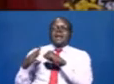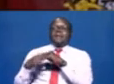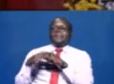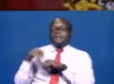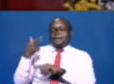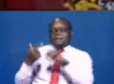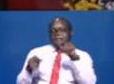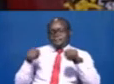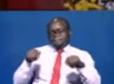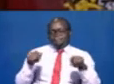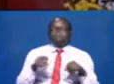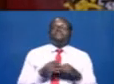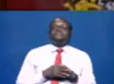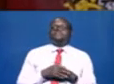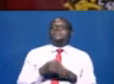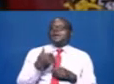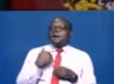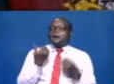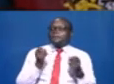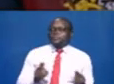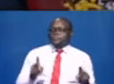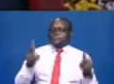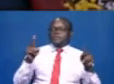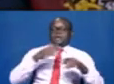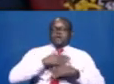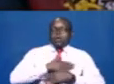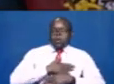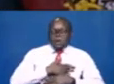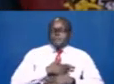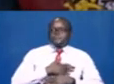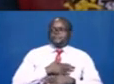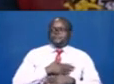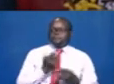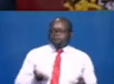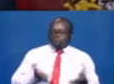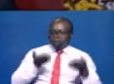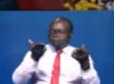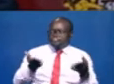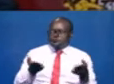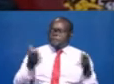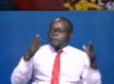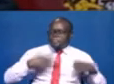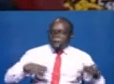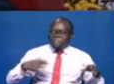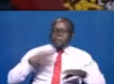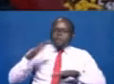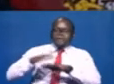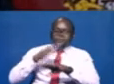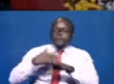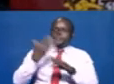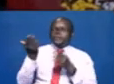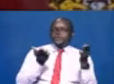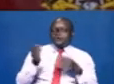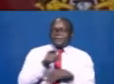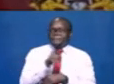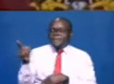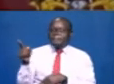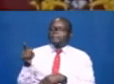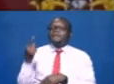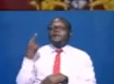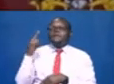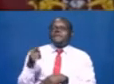Honorable Speaker, I have had the privilege and the honor bestowed on me by the great people of Kikuyu to serve them for the last